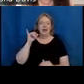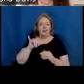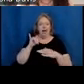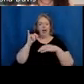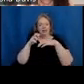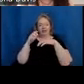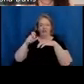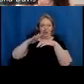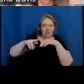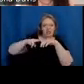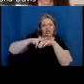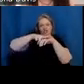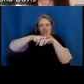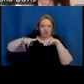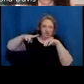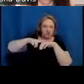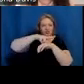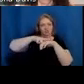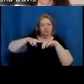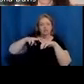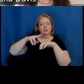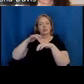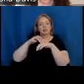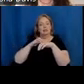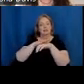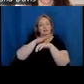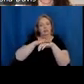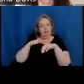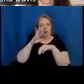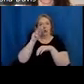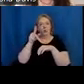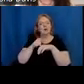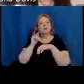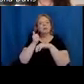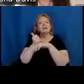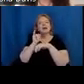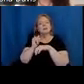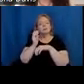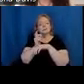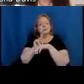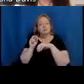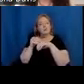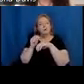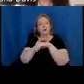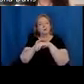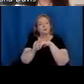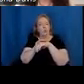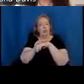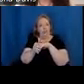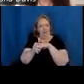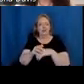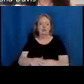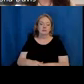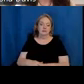and removes wood, but smooths it out as well. And then finally, after he's done